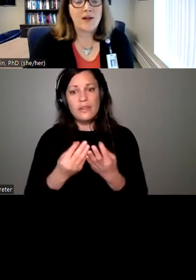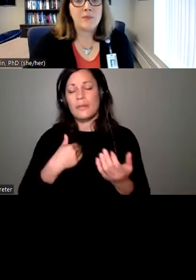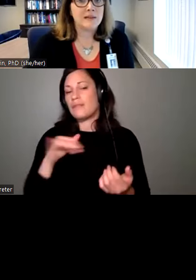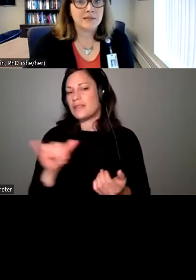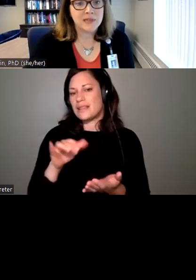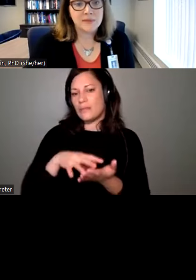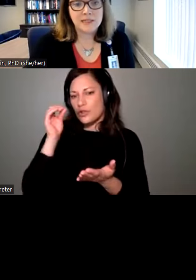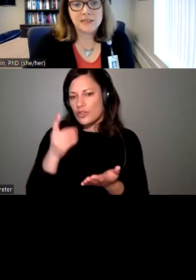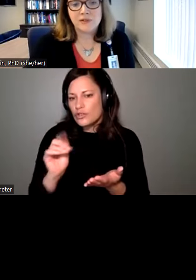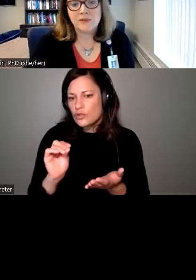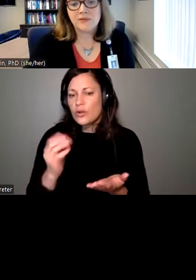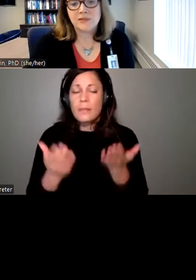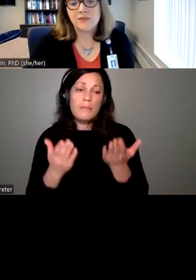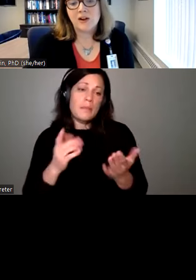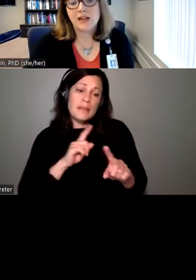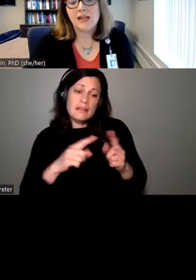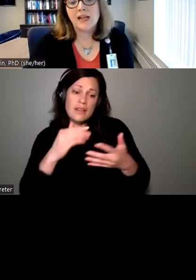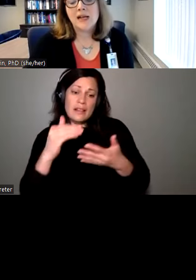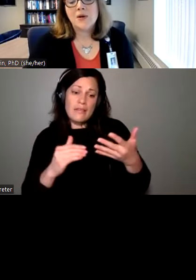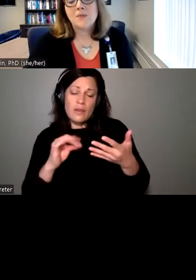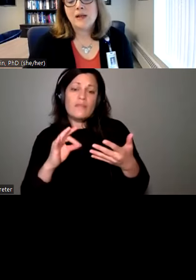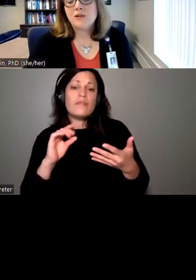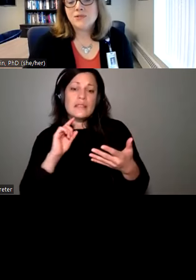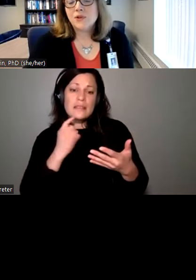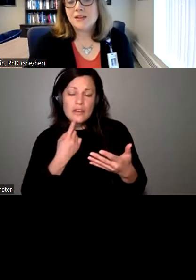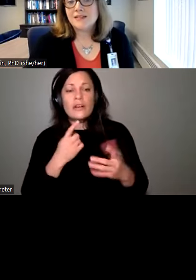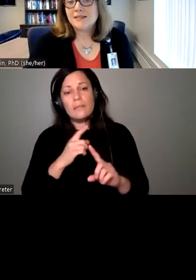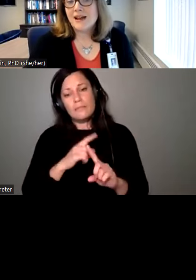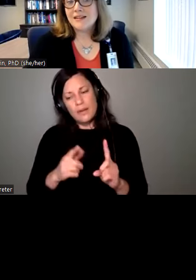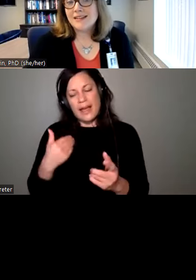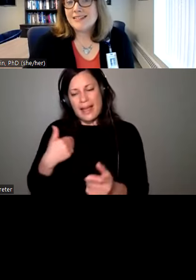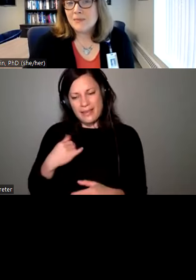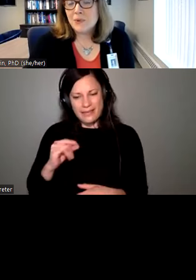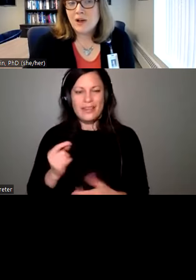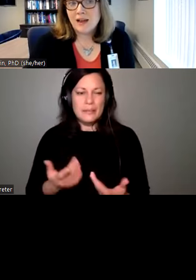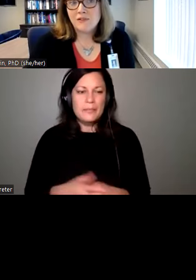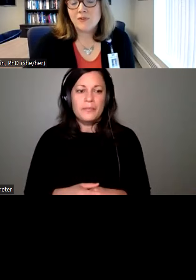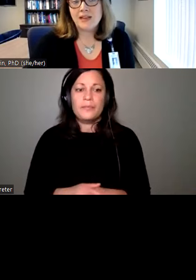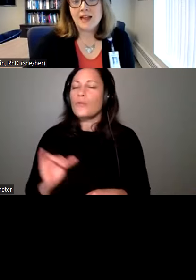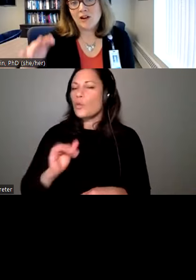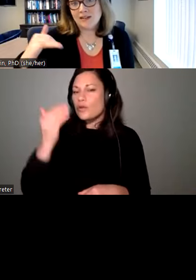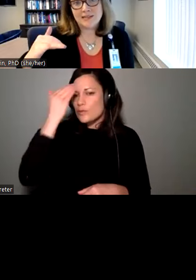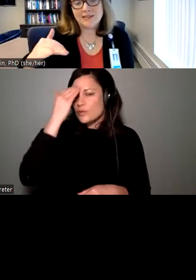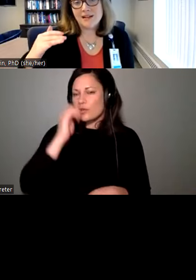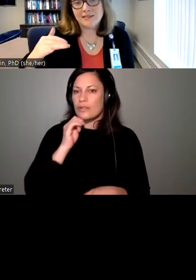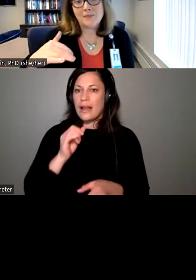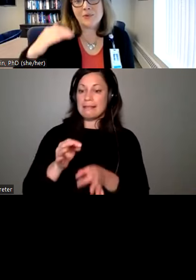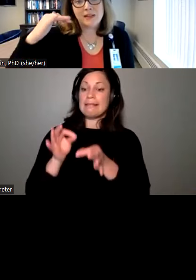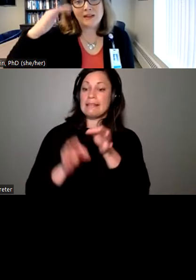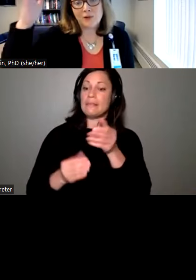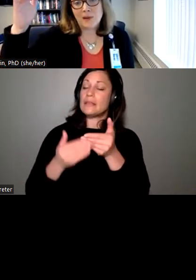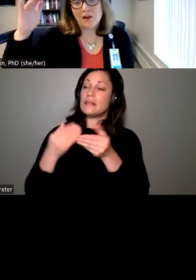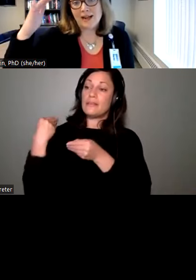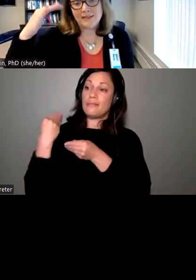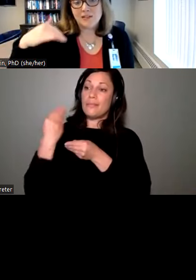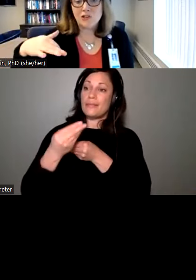disorder, albeit sometimes at different levels of severity. But we also know that it's not a simple kind of inheritance. It's not simple that